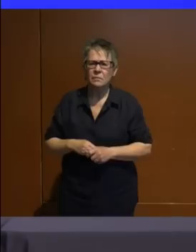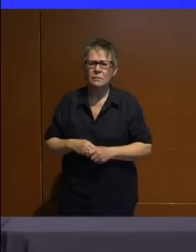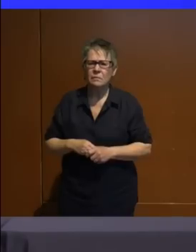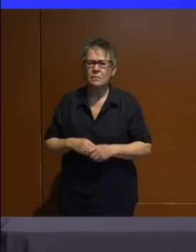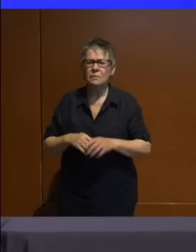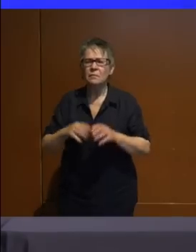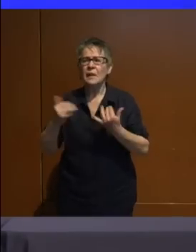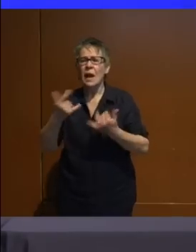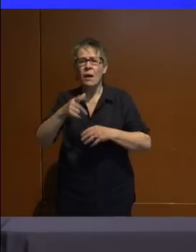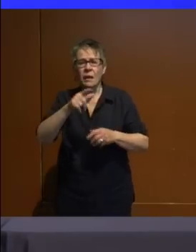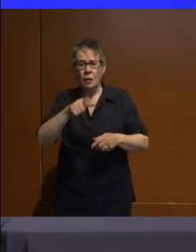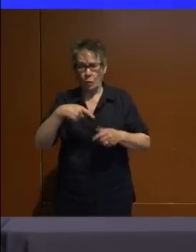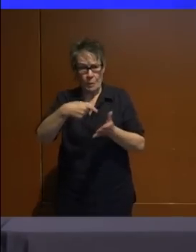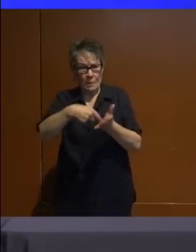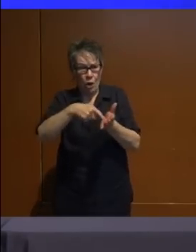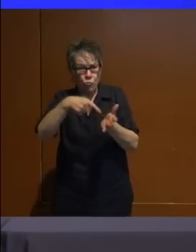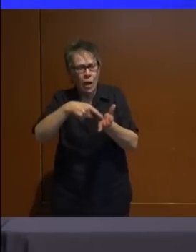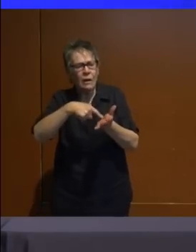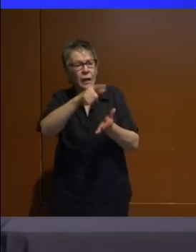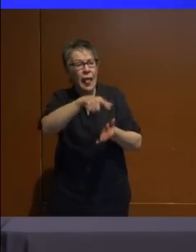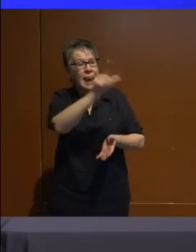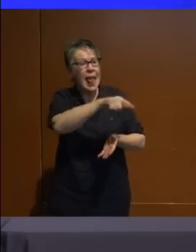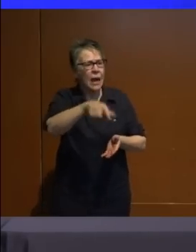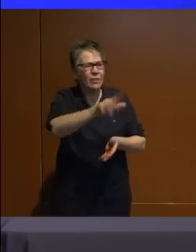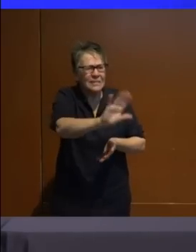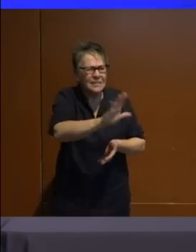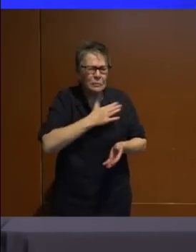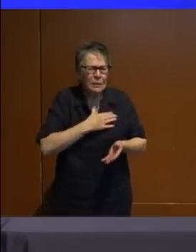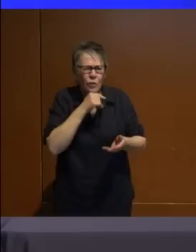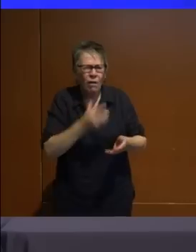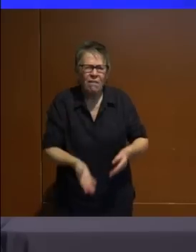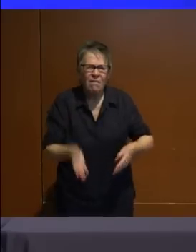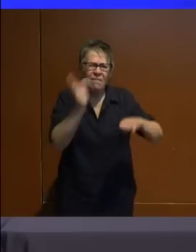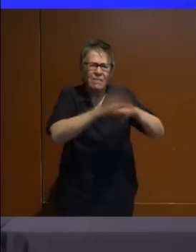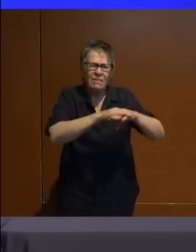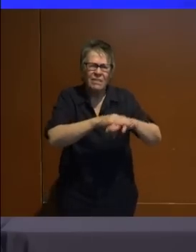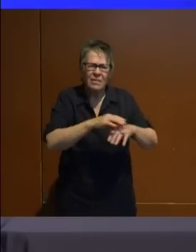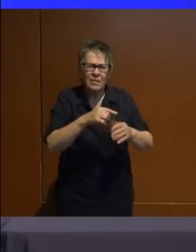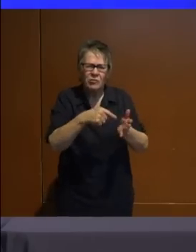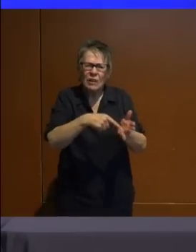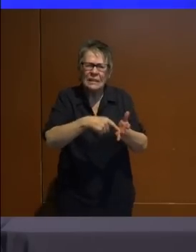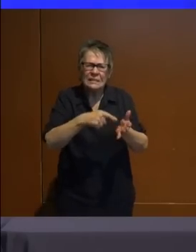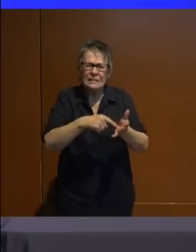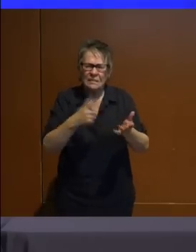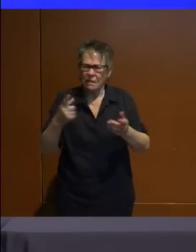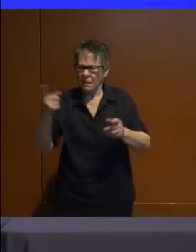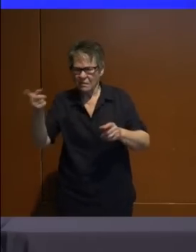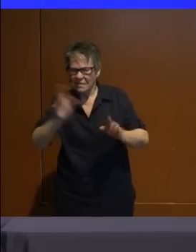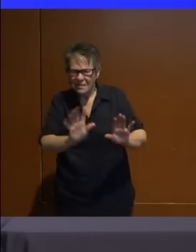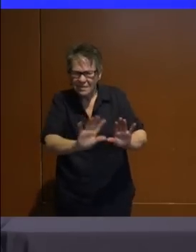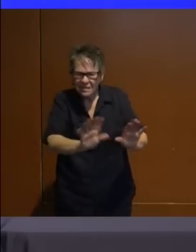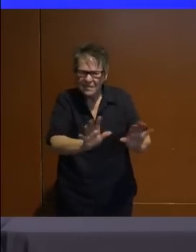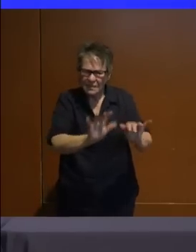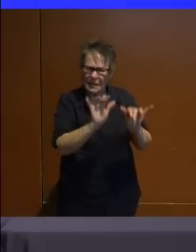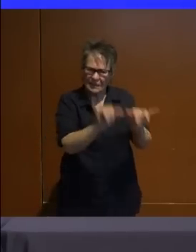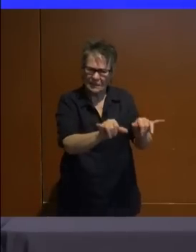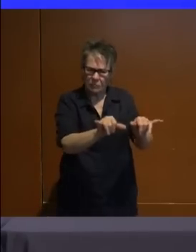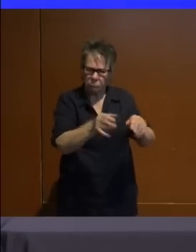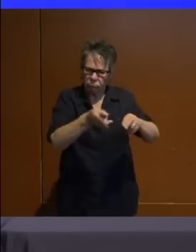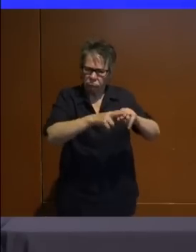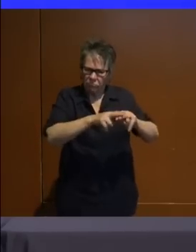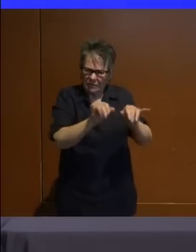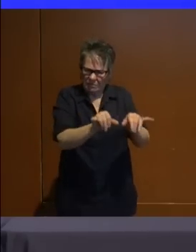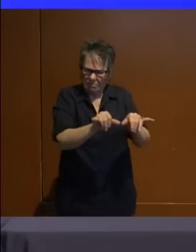financial institutions to sign on to that? And my own question is... Those are both Daniel's? Those are Daniel's.